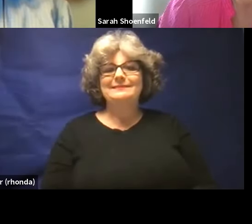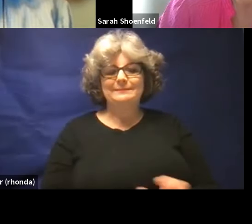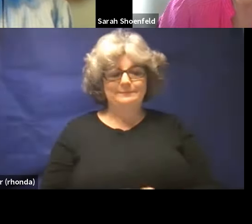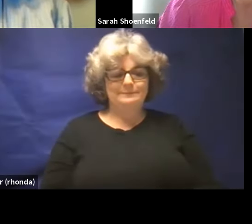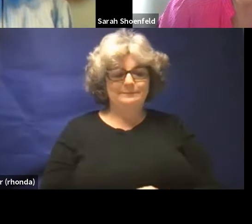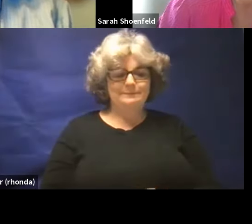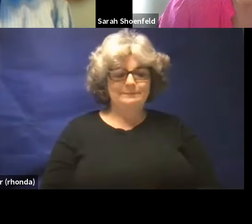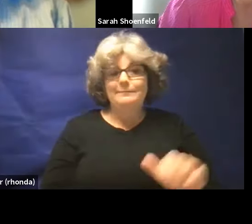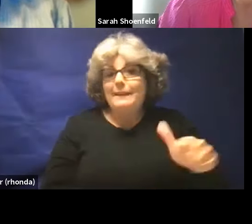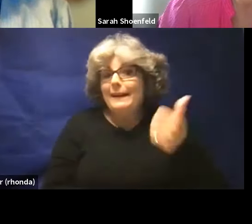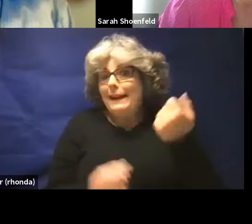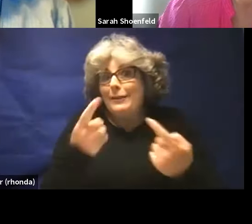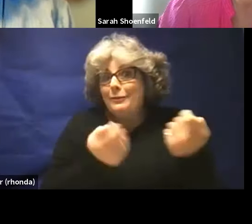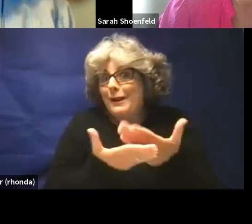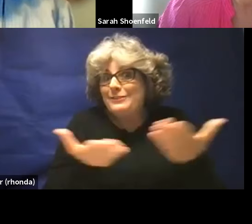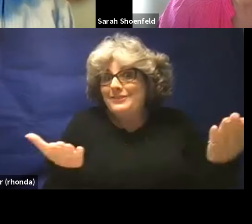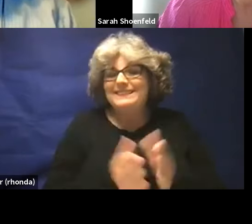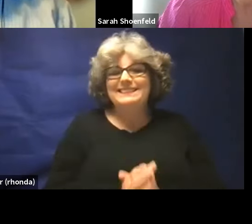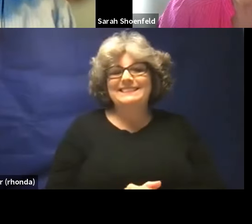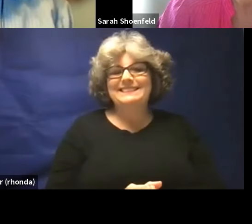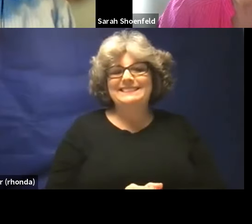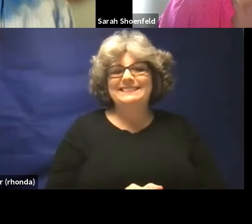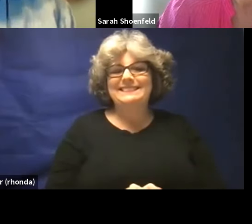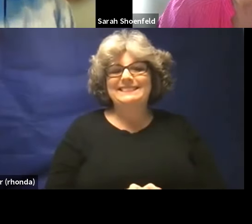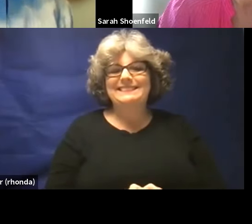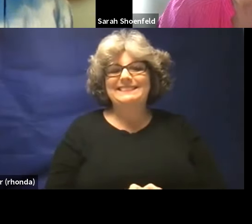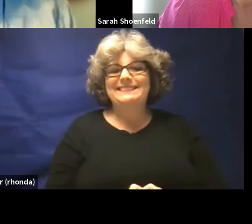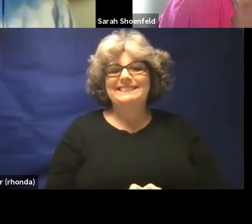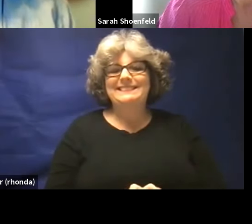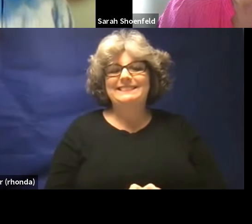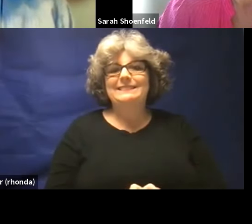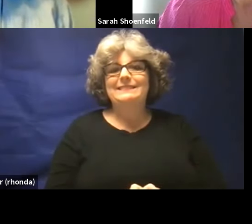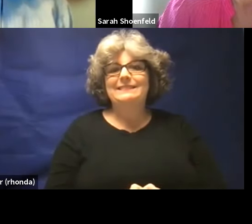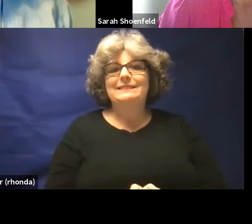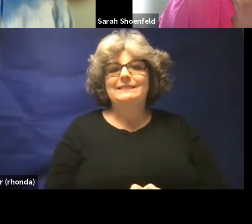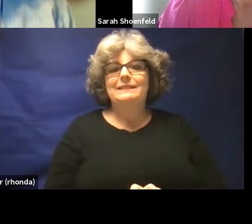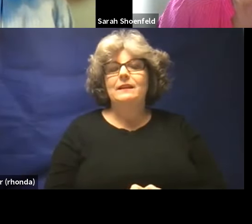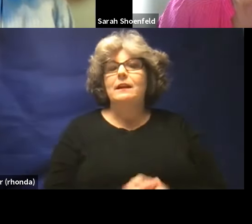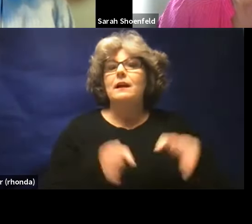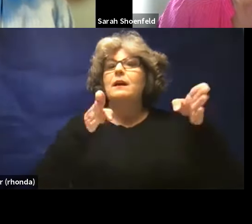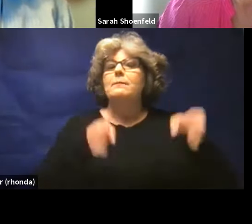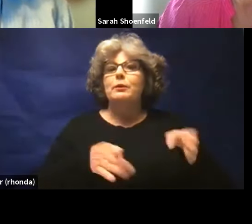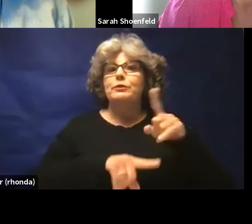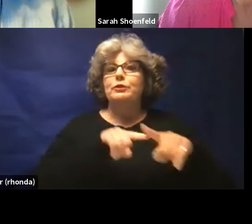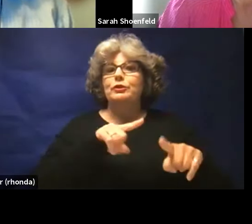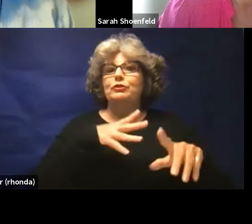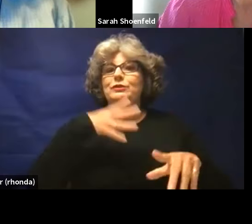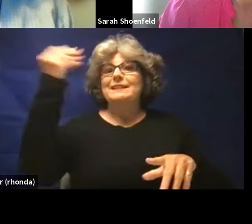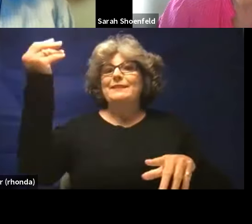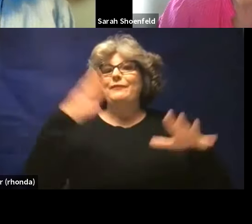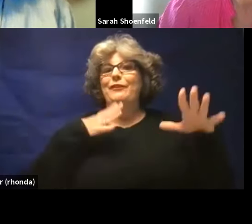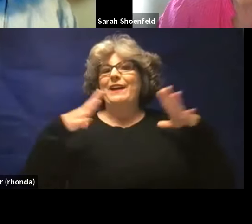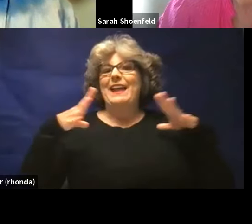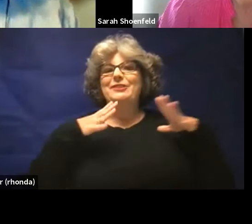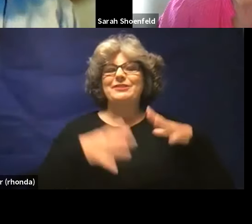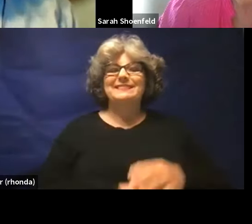So I can answer any other questions she does. She couldn't join us today because she was leaving for vacation today.